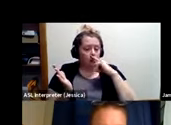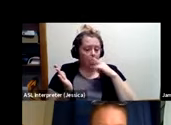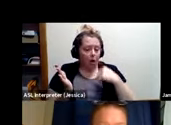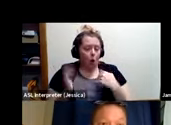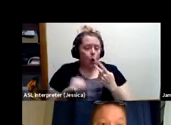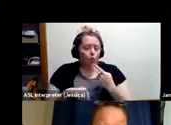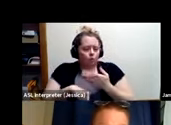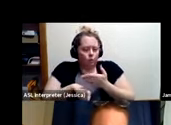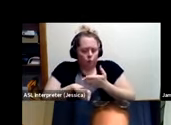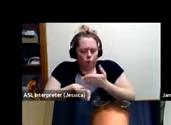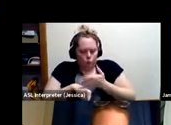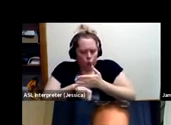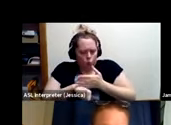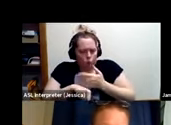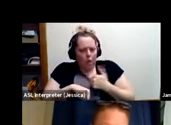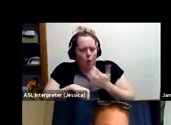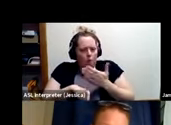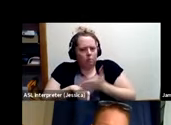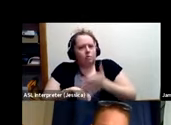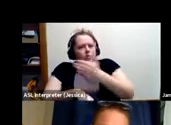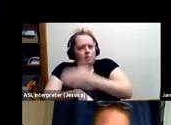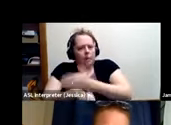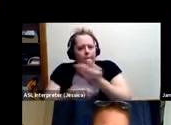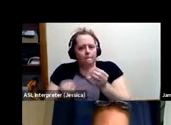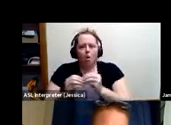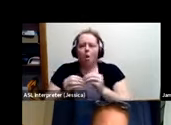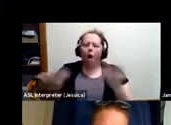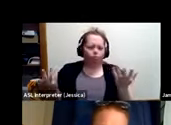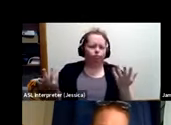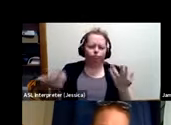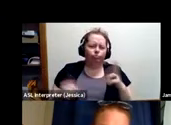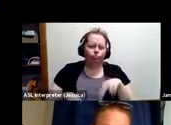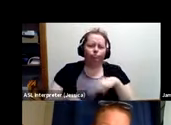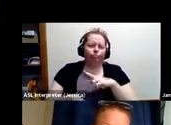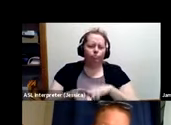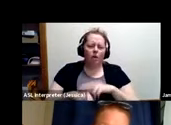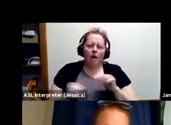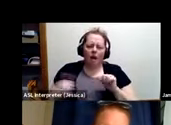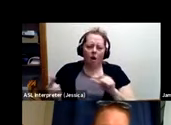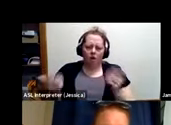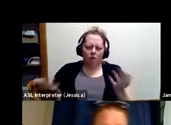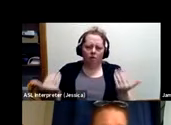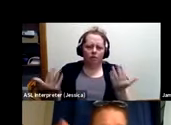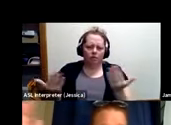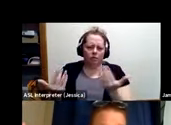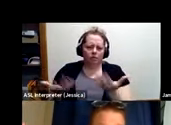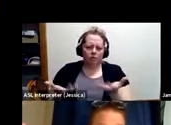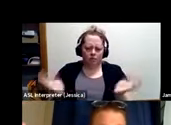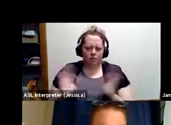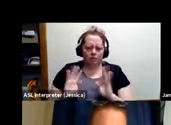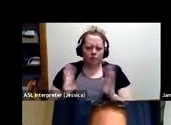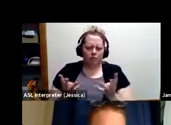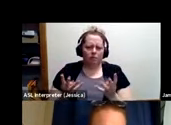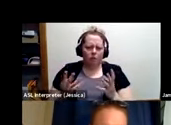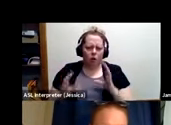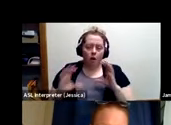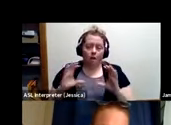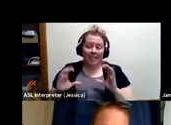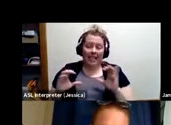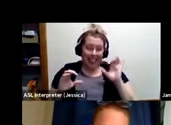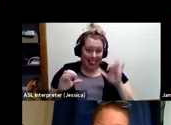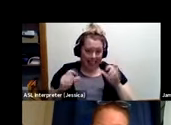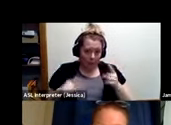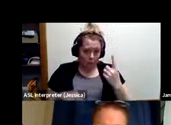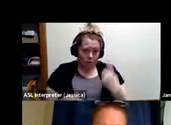work together? Then, of course, it's like, let's all have a conversation together. But that's happened once in 8 years, you know, like